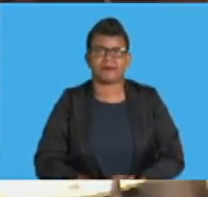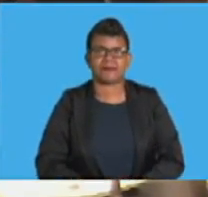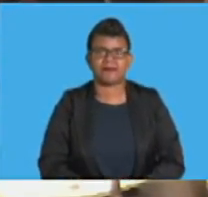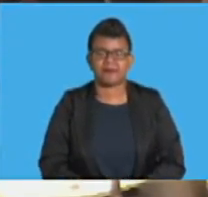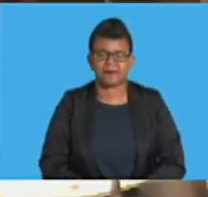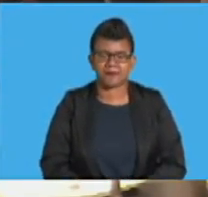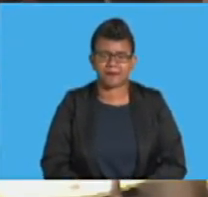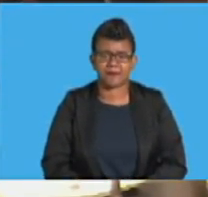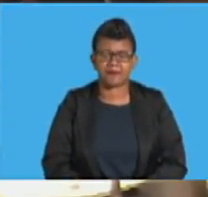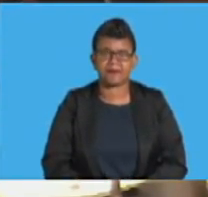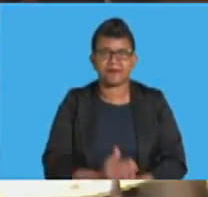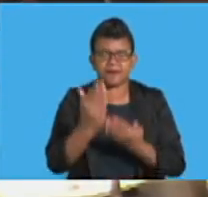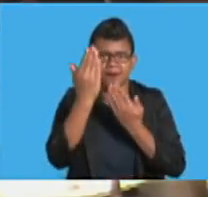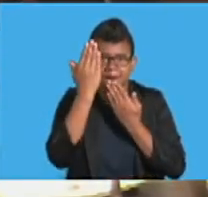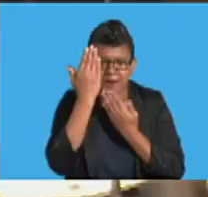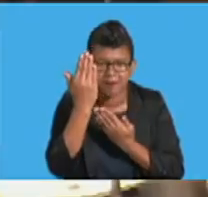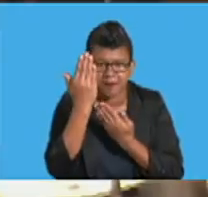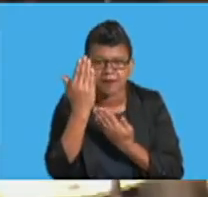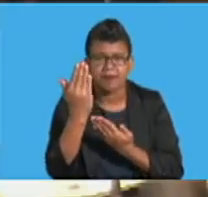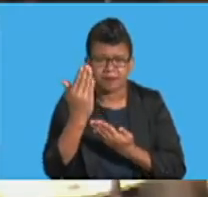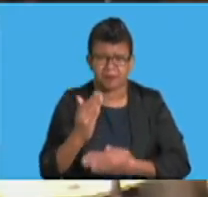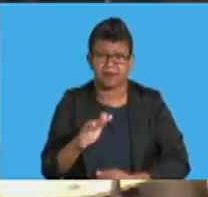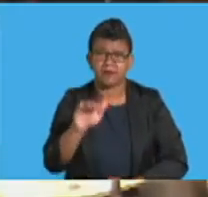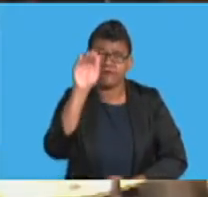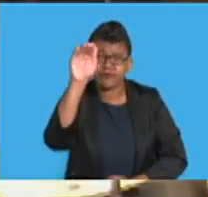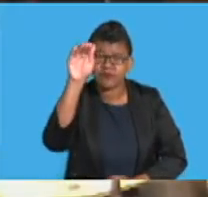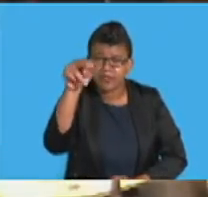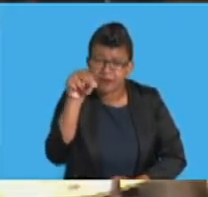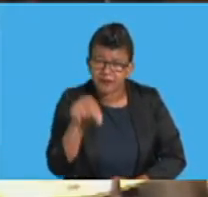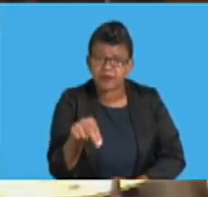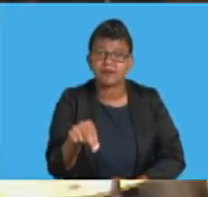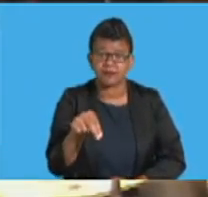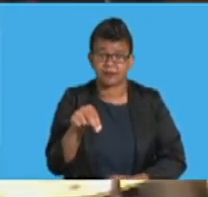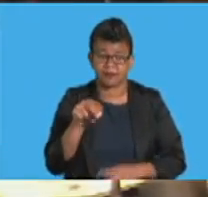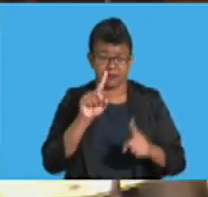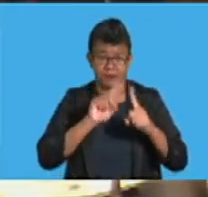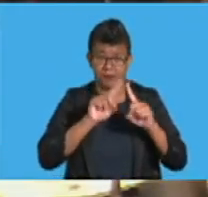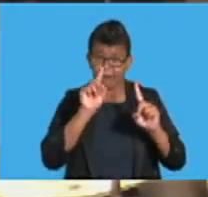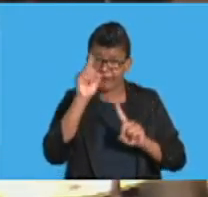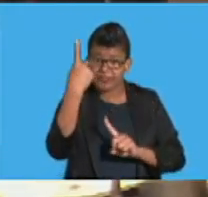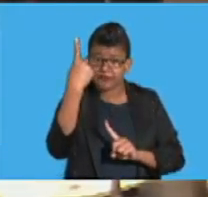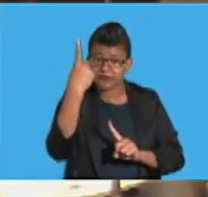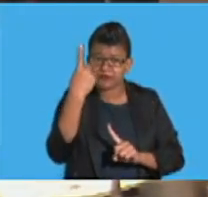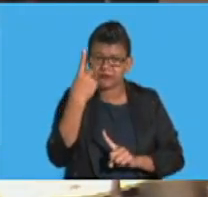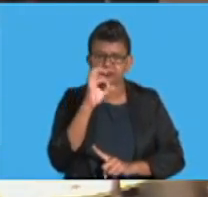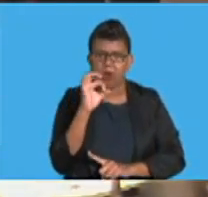To honor the future needs of our country, first and foremost, and not to dwell on